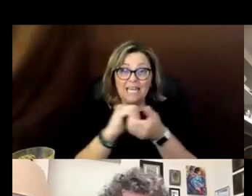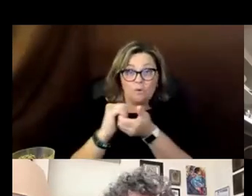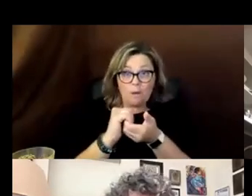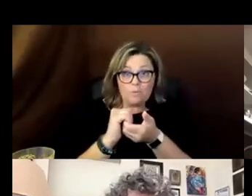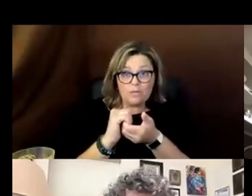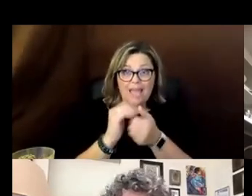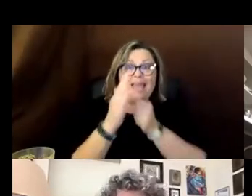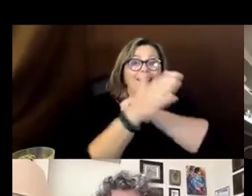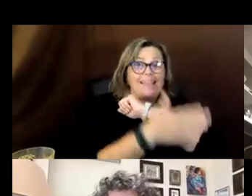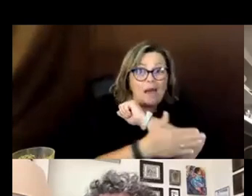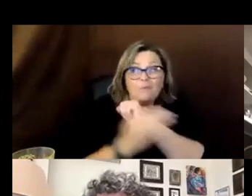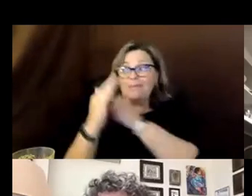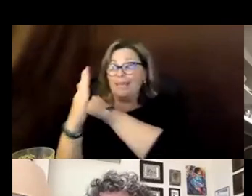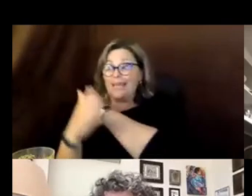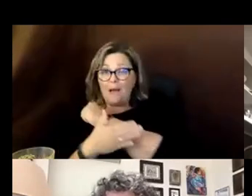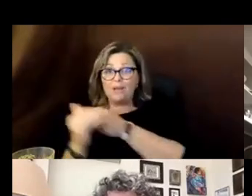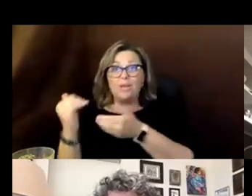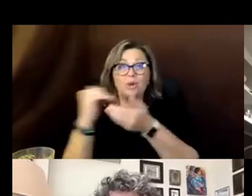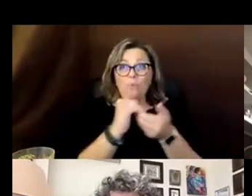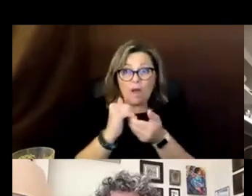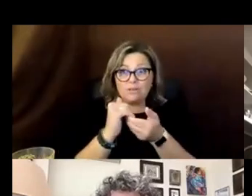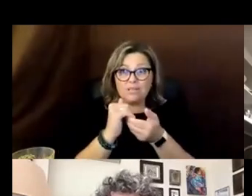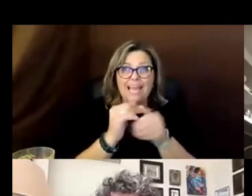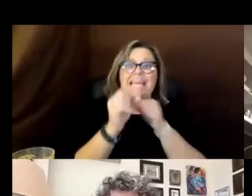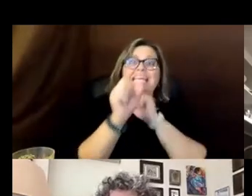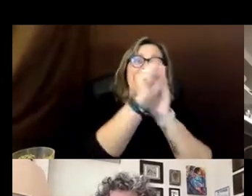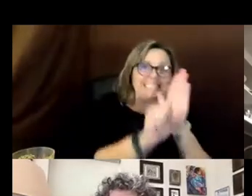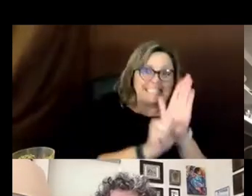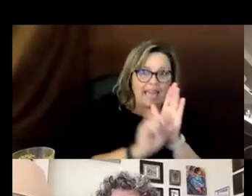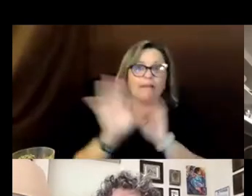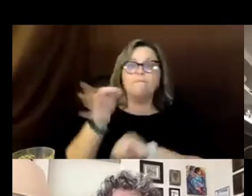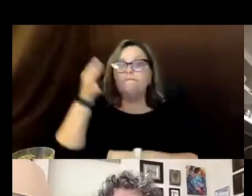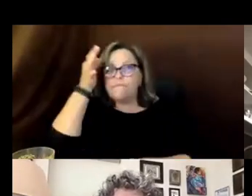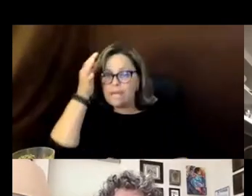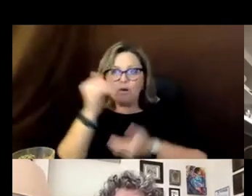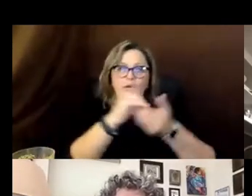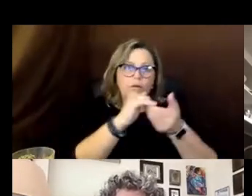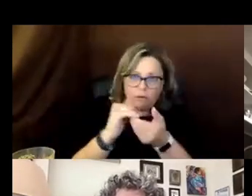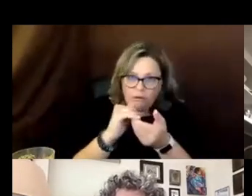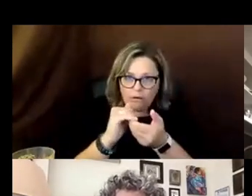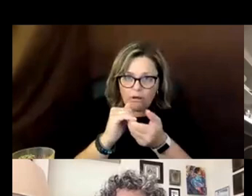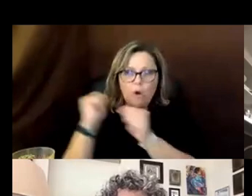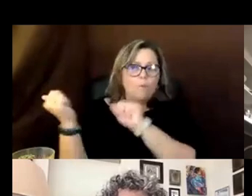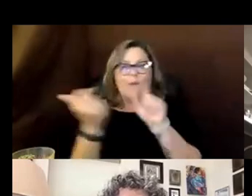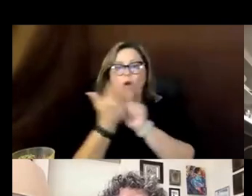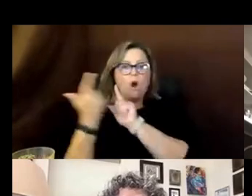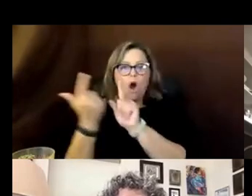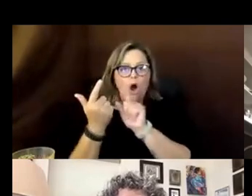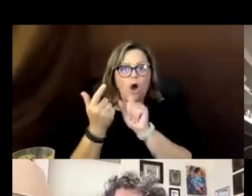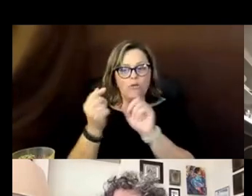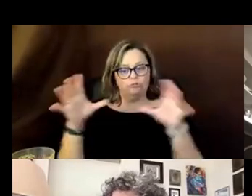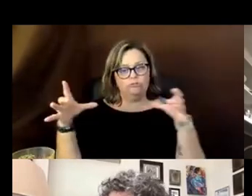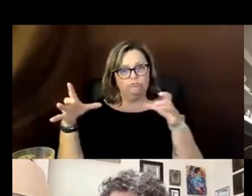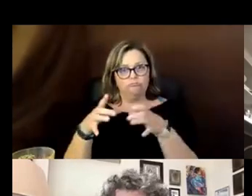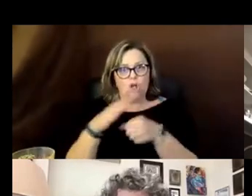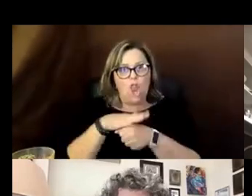and counties, and the state and the federal government, and all of us really pulling together locally to make the North State